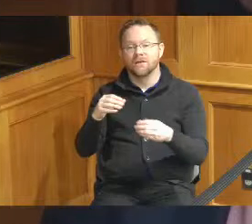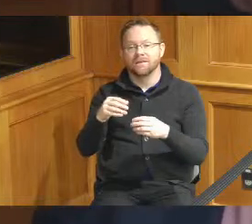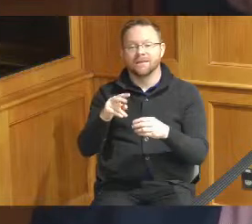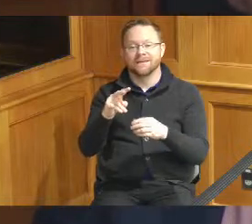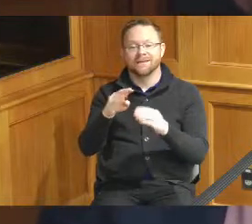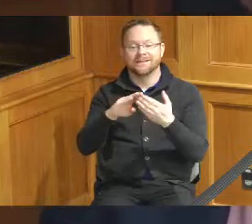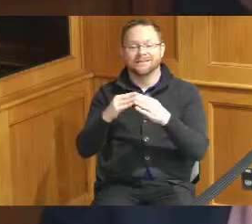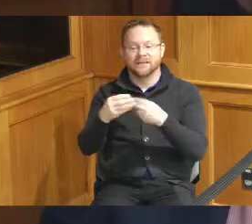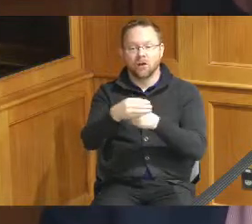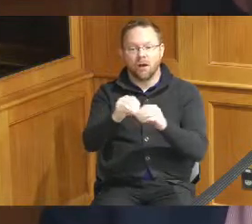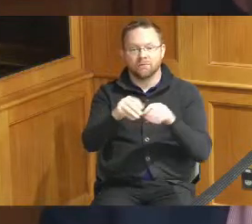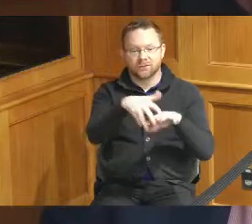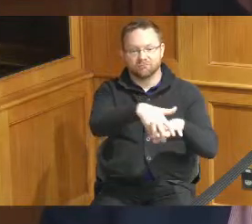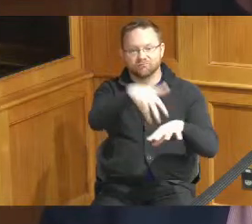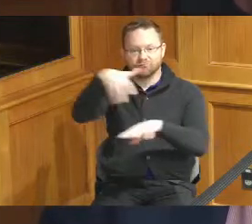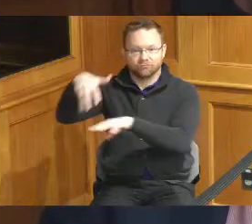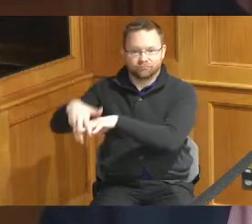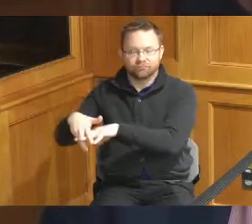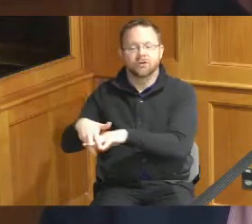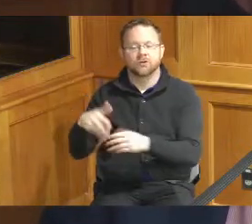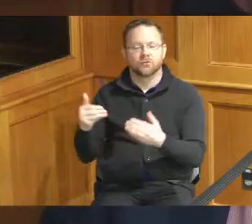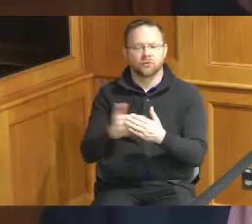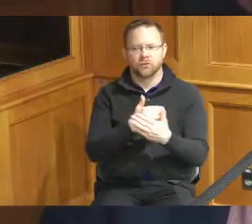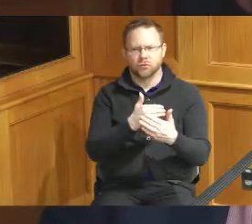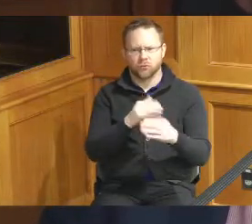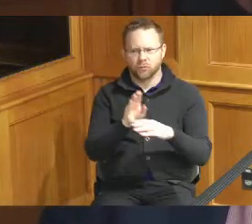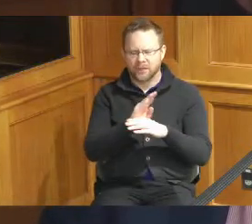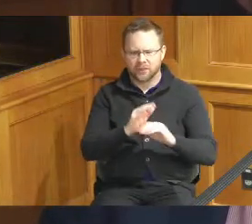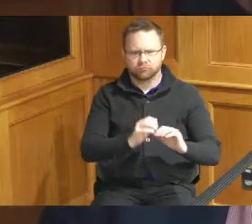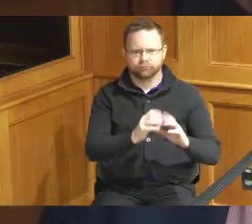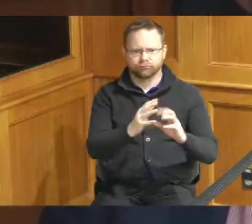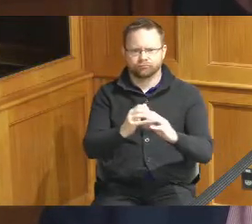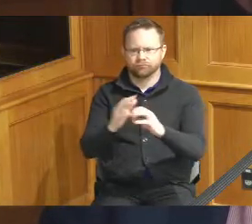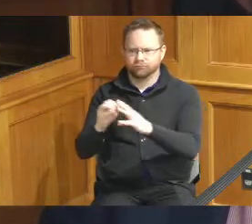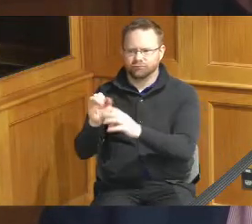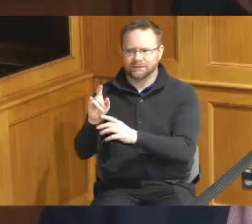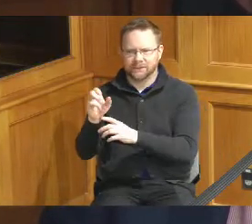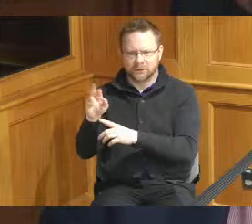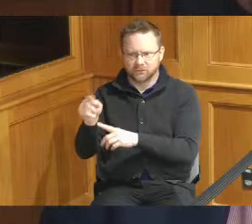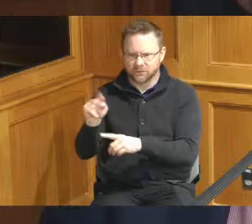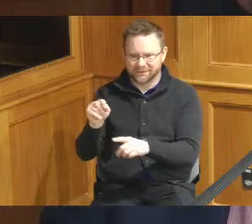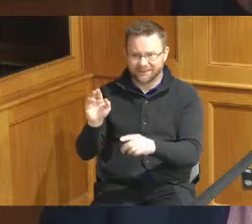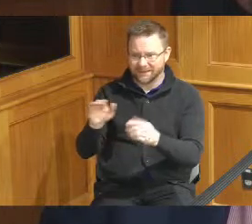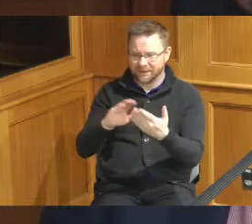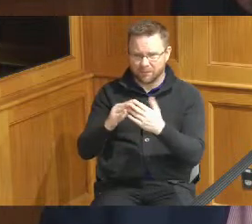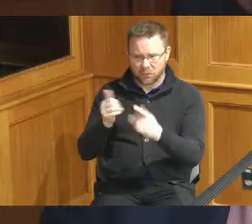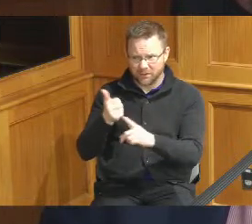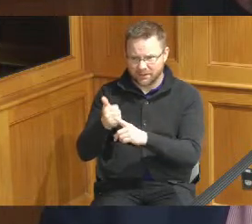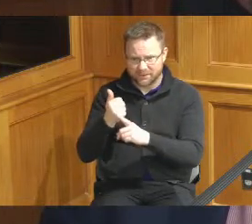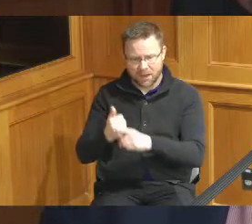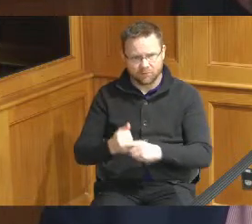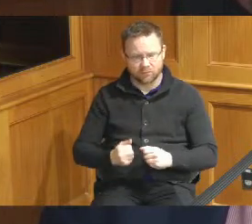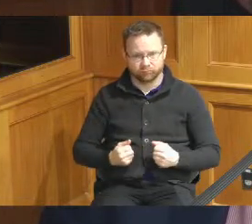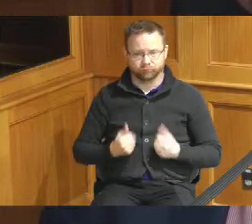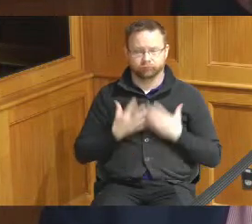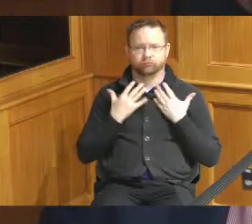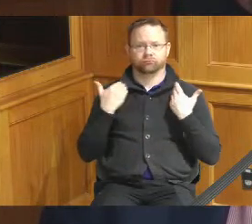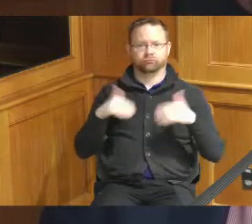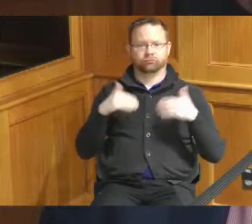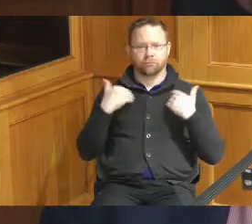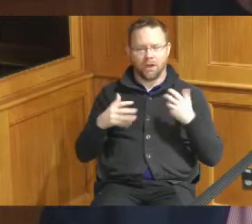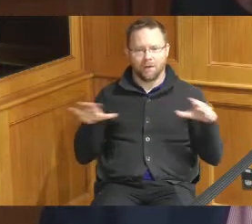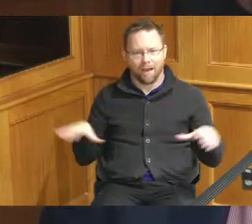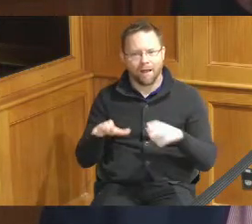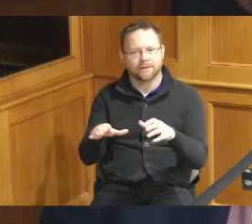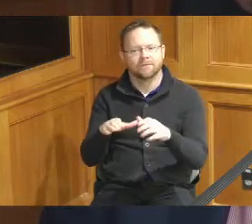location. New businesses are constantly coming into the area, finding a thriving community of support. John has instituted